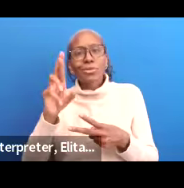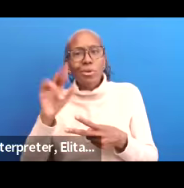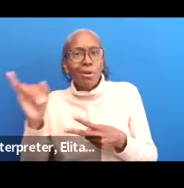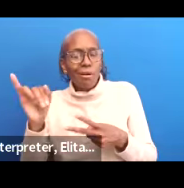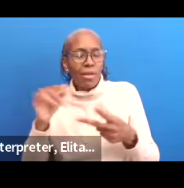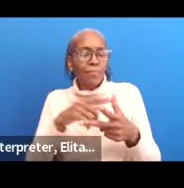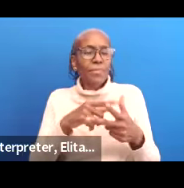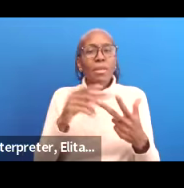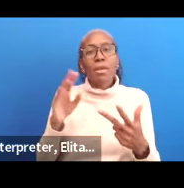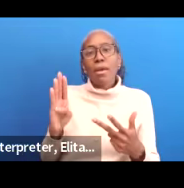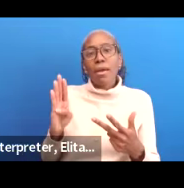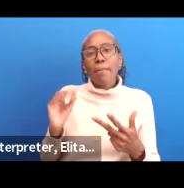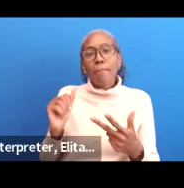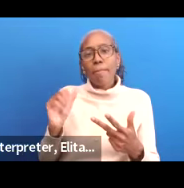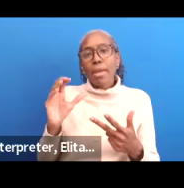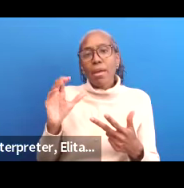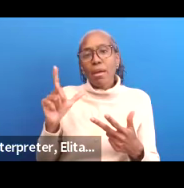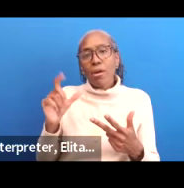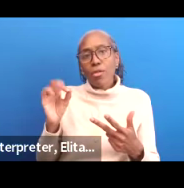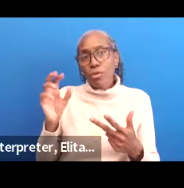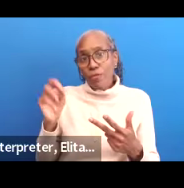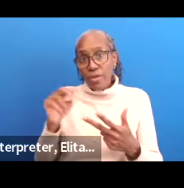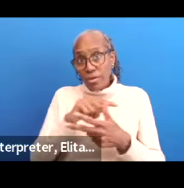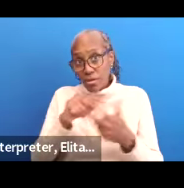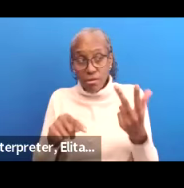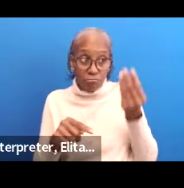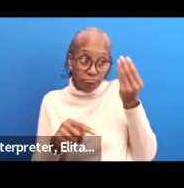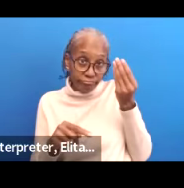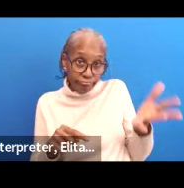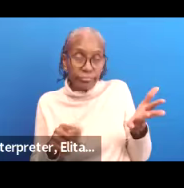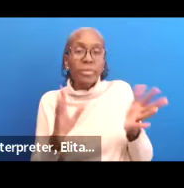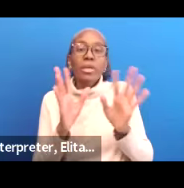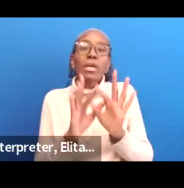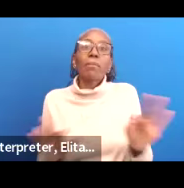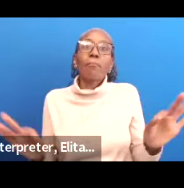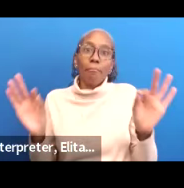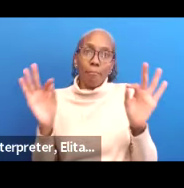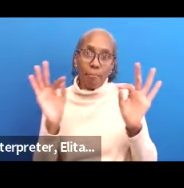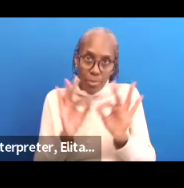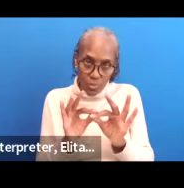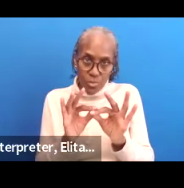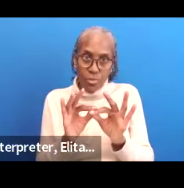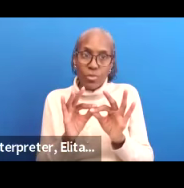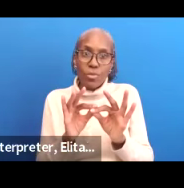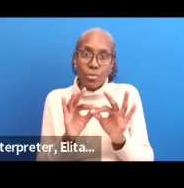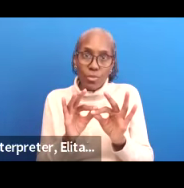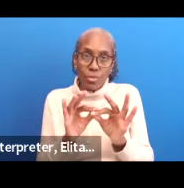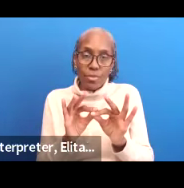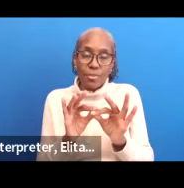how much baclofen you're on. All of those things are really important in